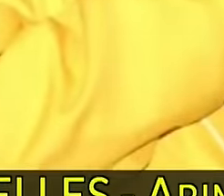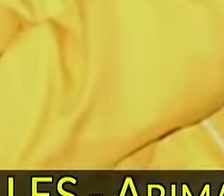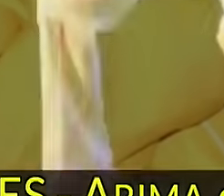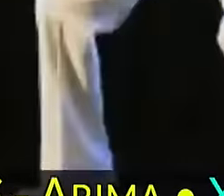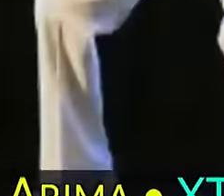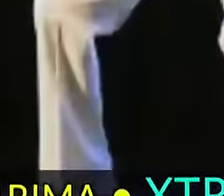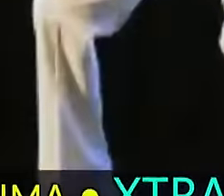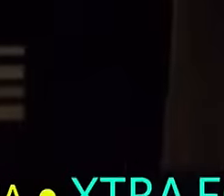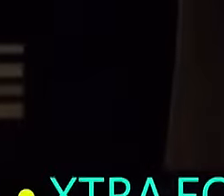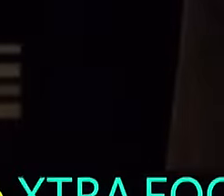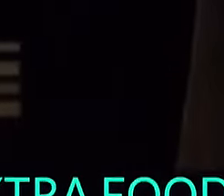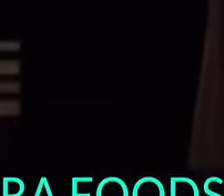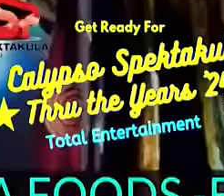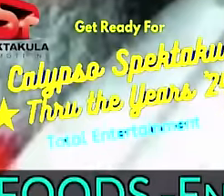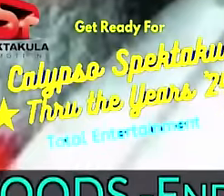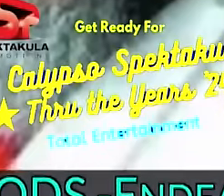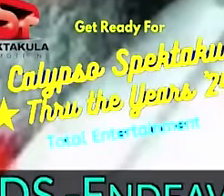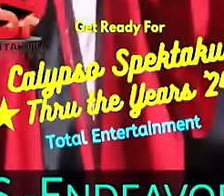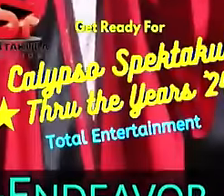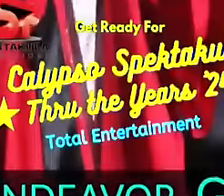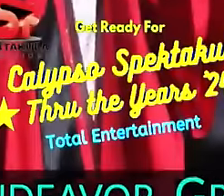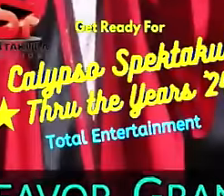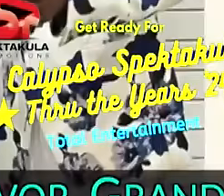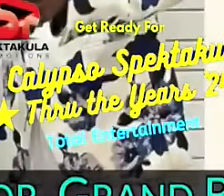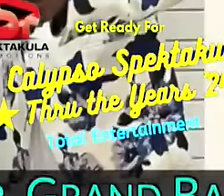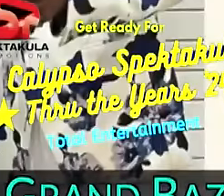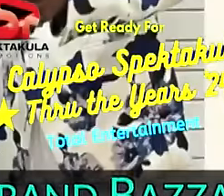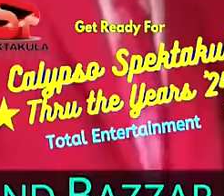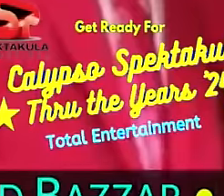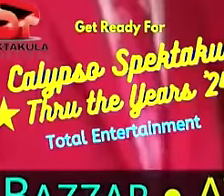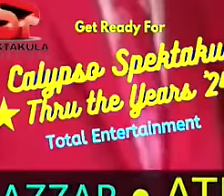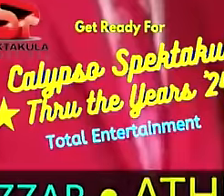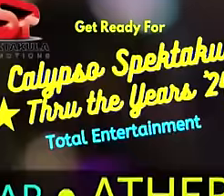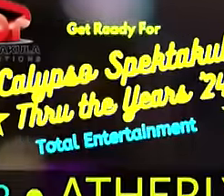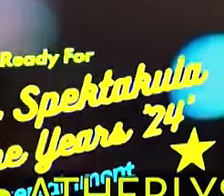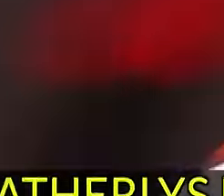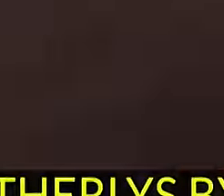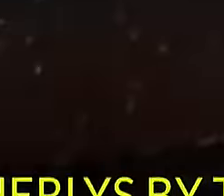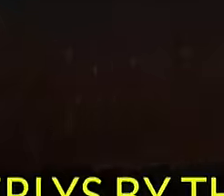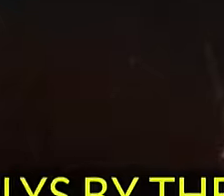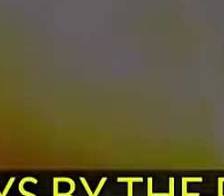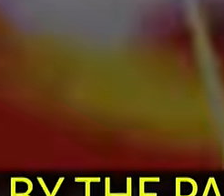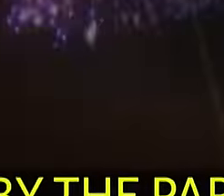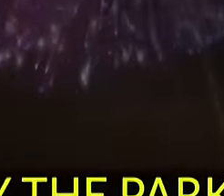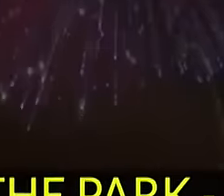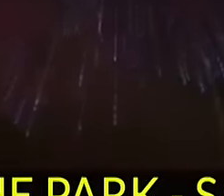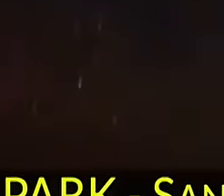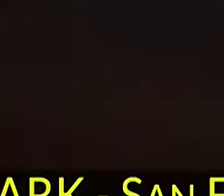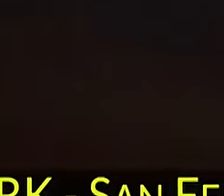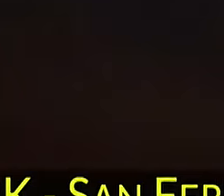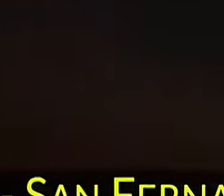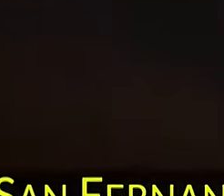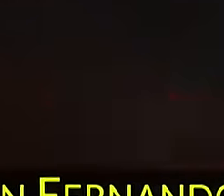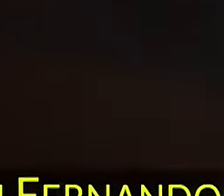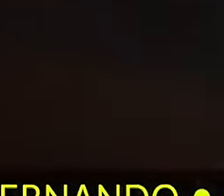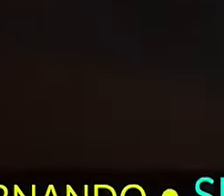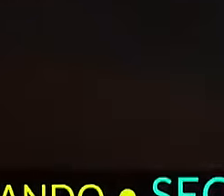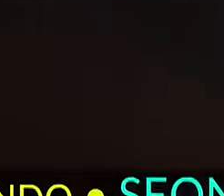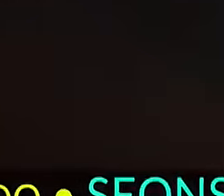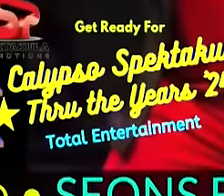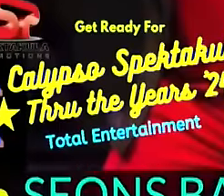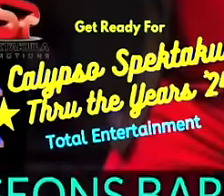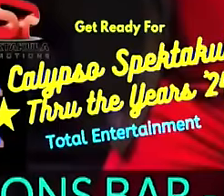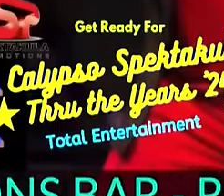Barrett, Crazy, Chalky, Johnny King, Pink Panther, Ricky Jai, alongside top soca stars like Ronnie